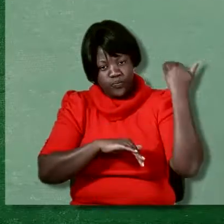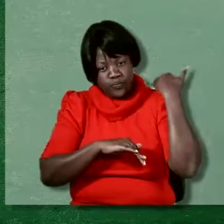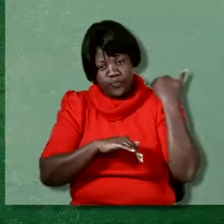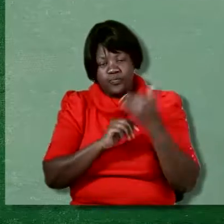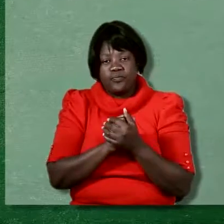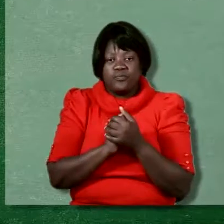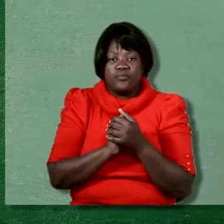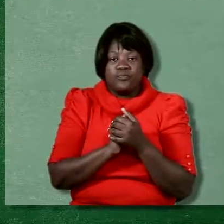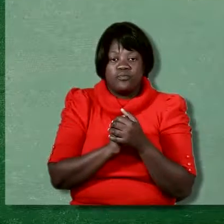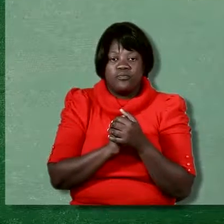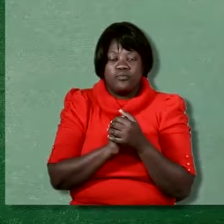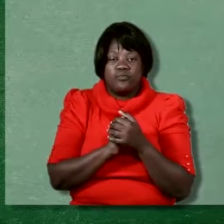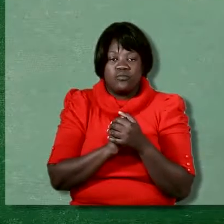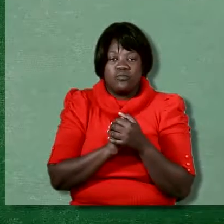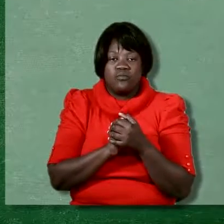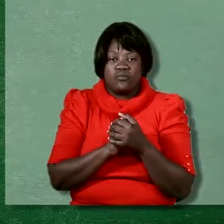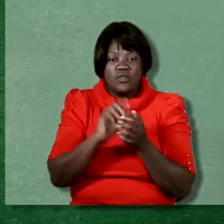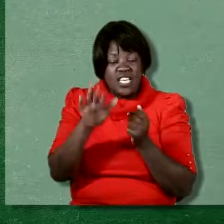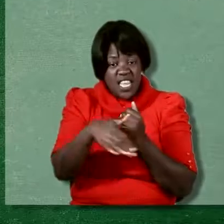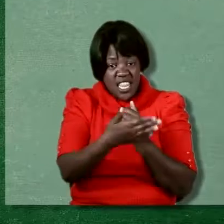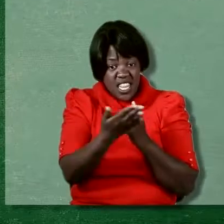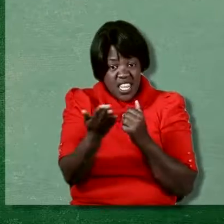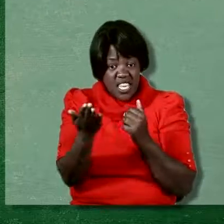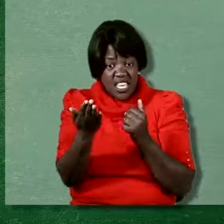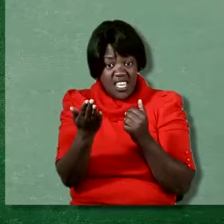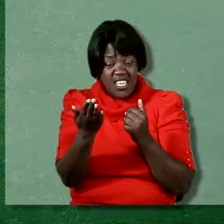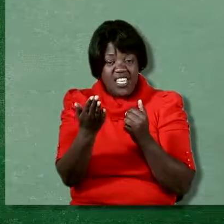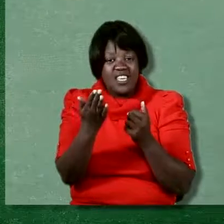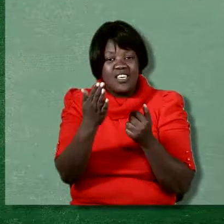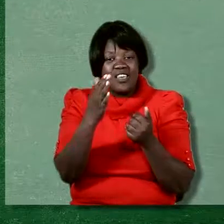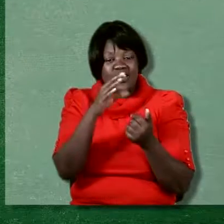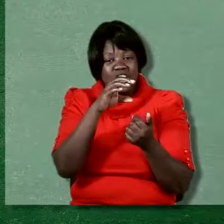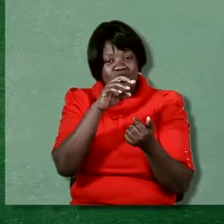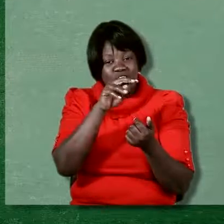They went to the Ongwen Diva show last year.